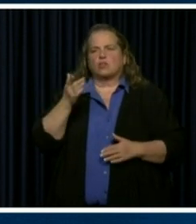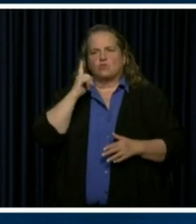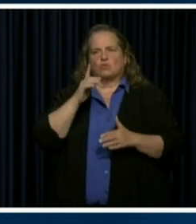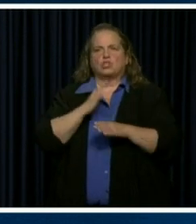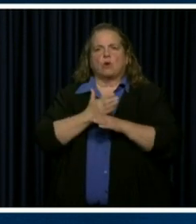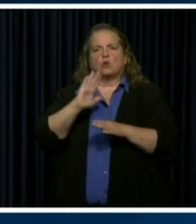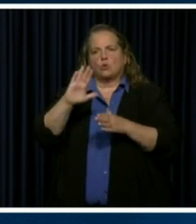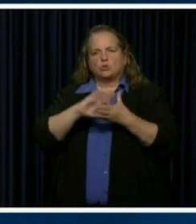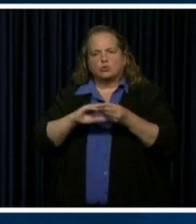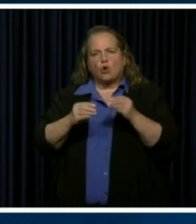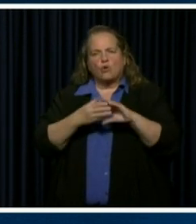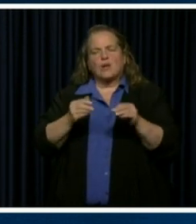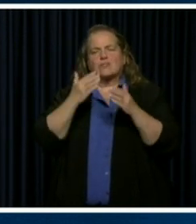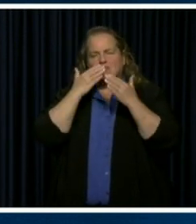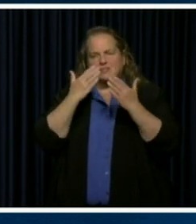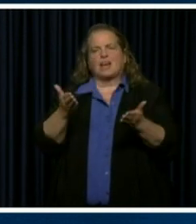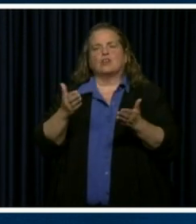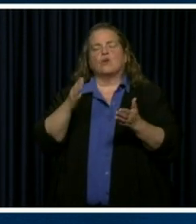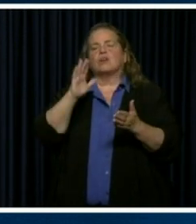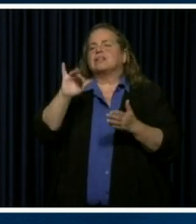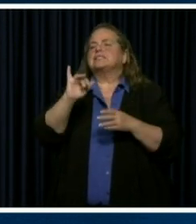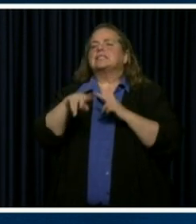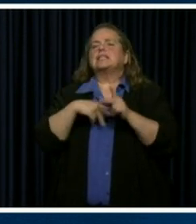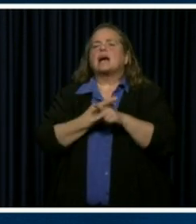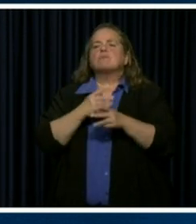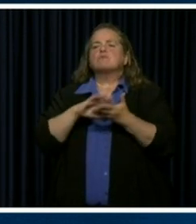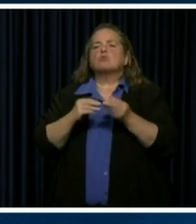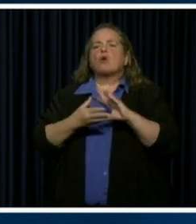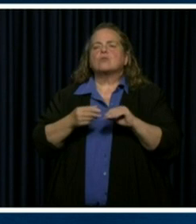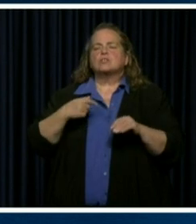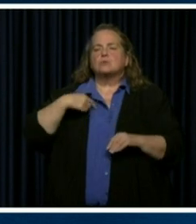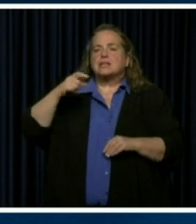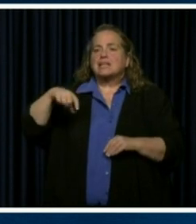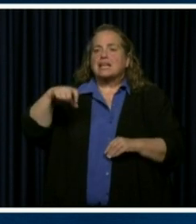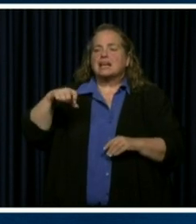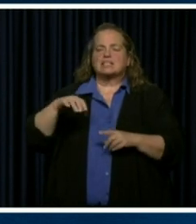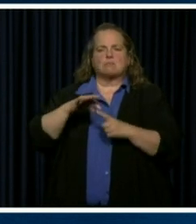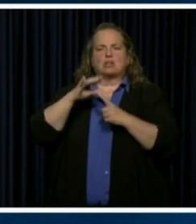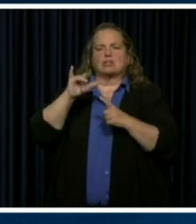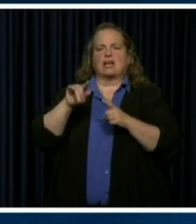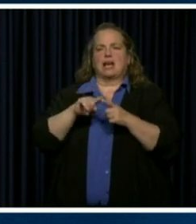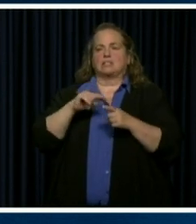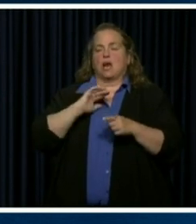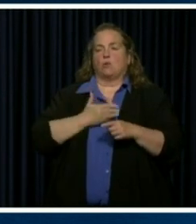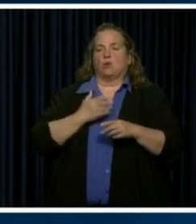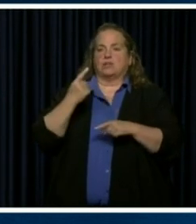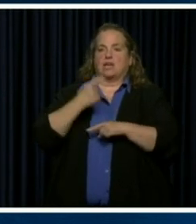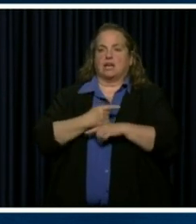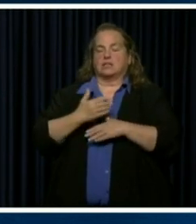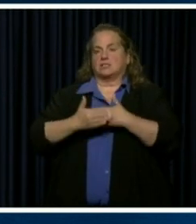your story. These are the type of stories we need, especially as days drag on.